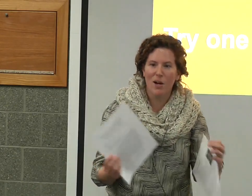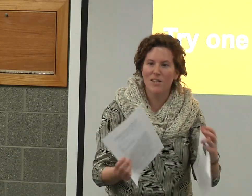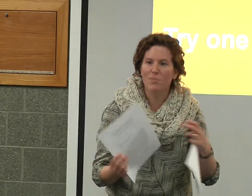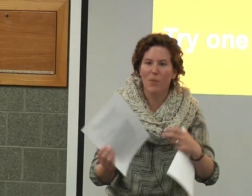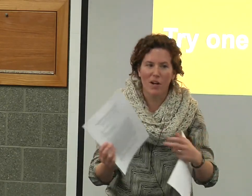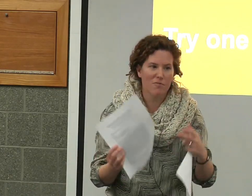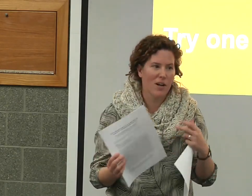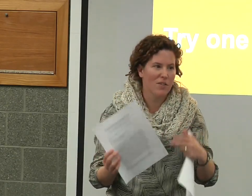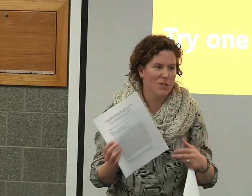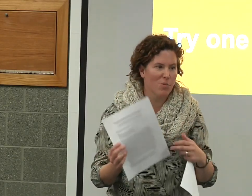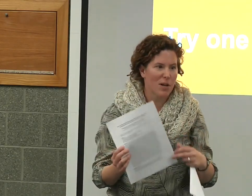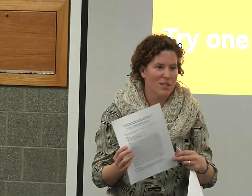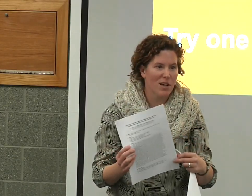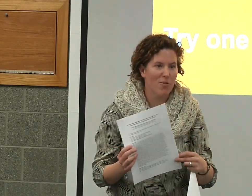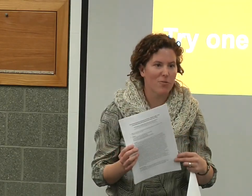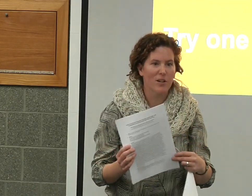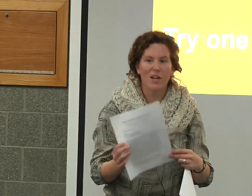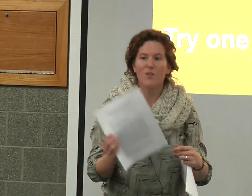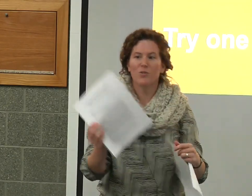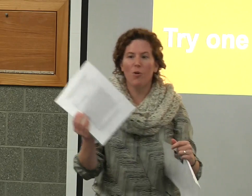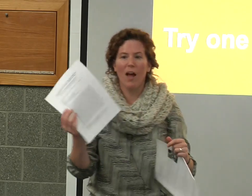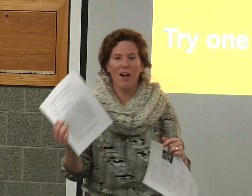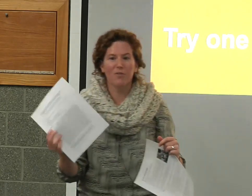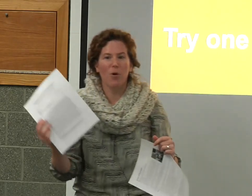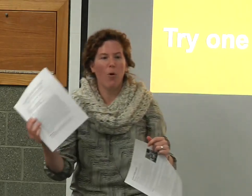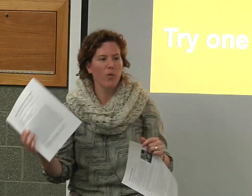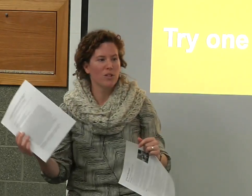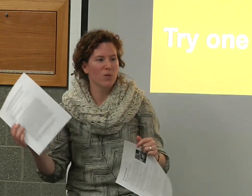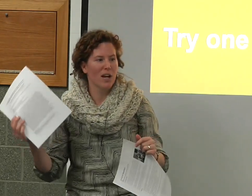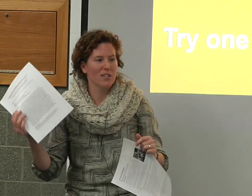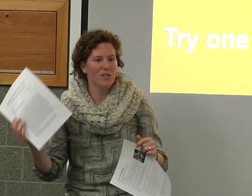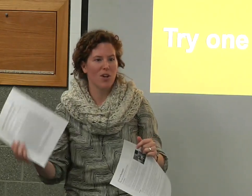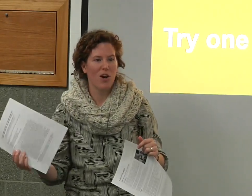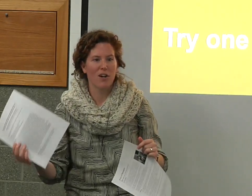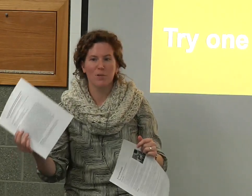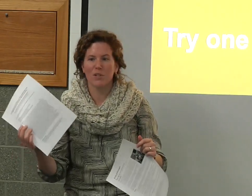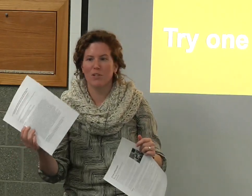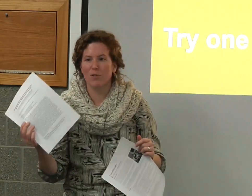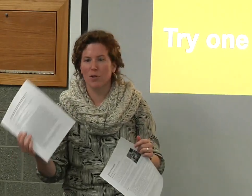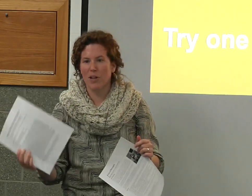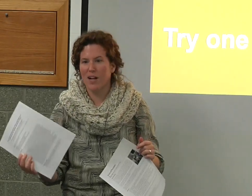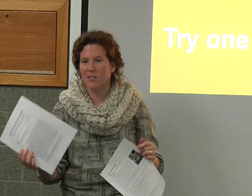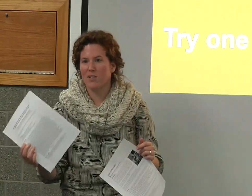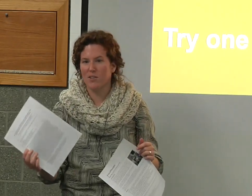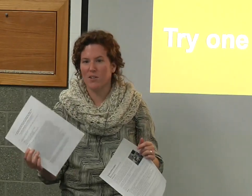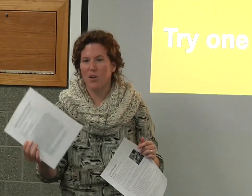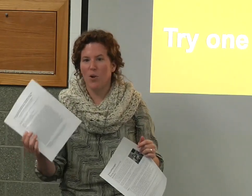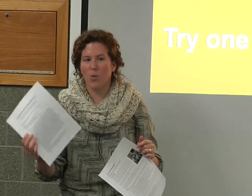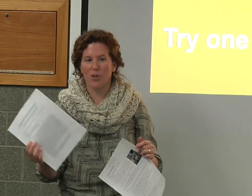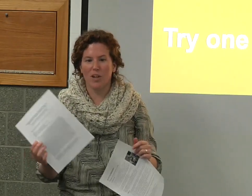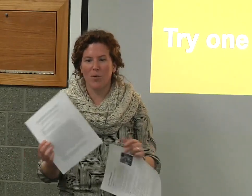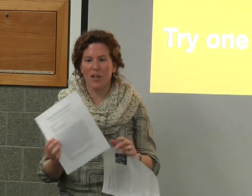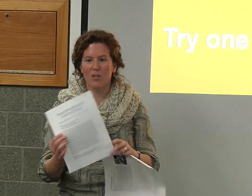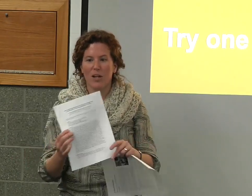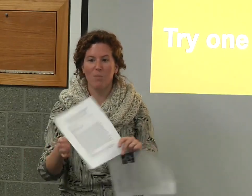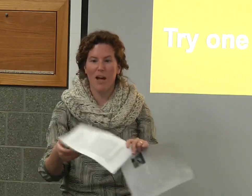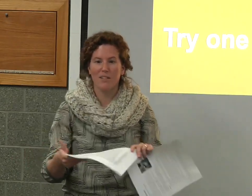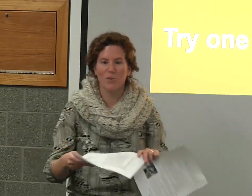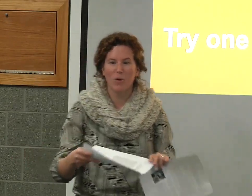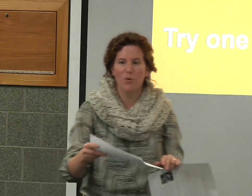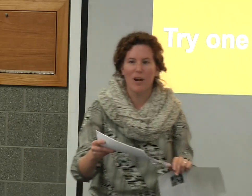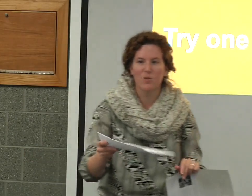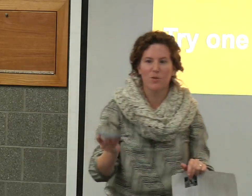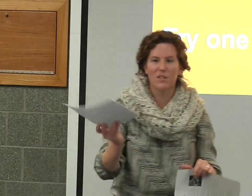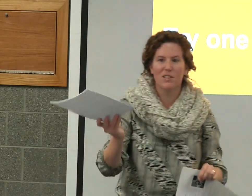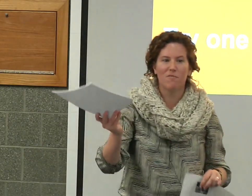50-minute class, so I need to modify this for myself, right? So you don't have to only do it as it's taught, especially if your class doesn't work that way. So I